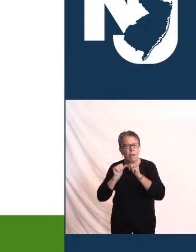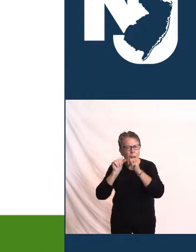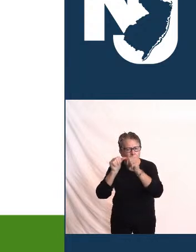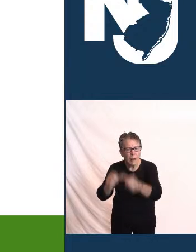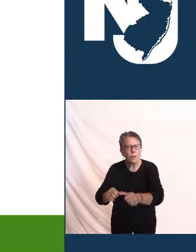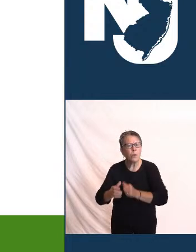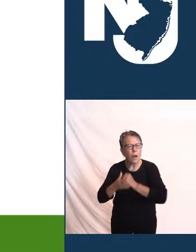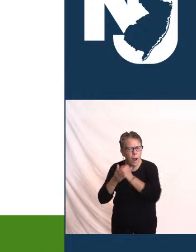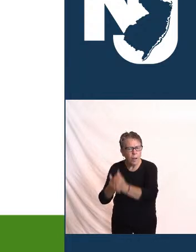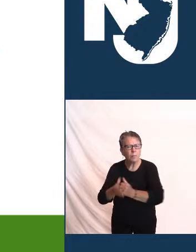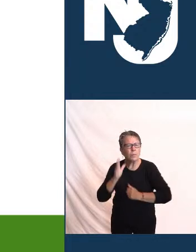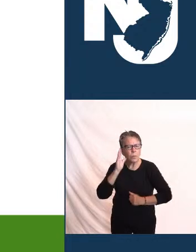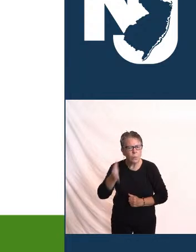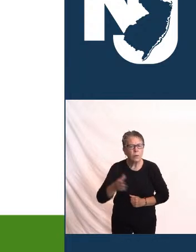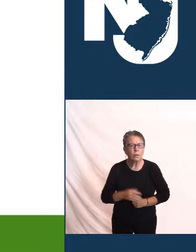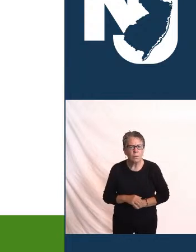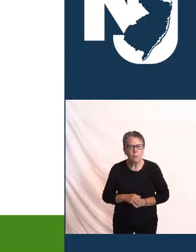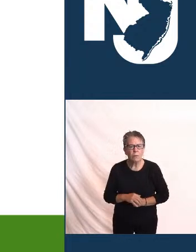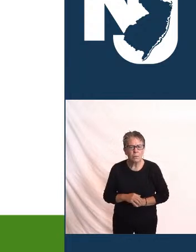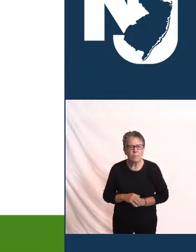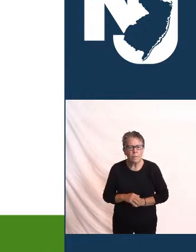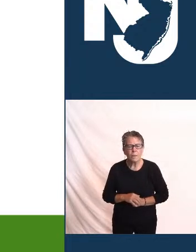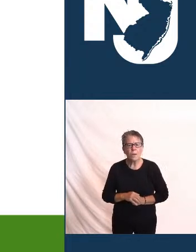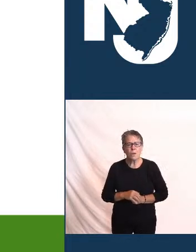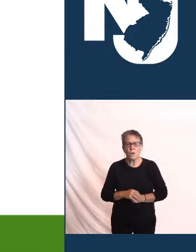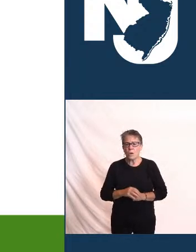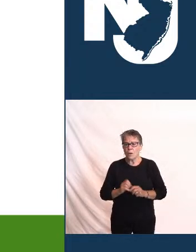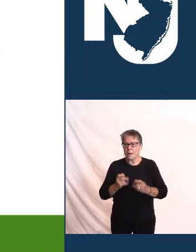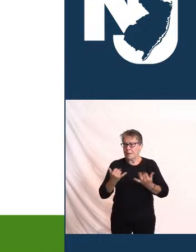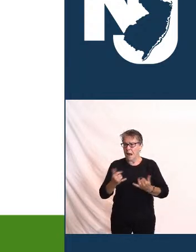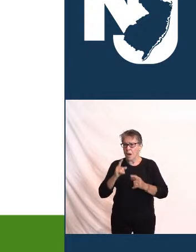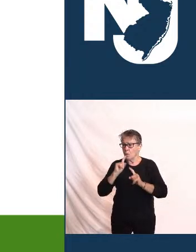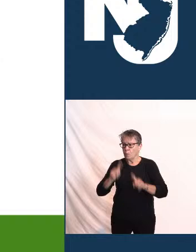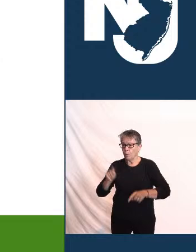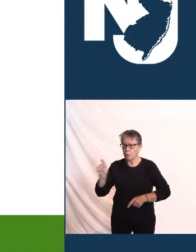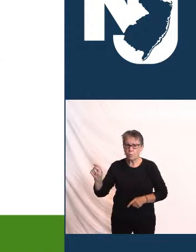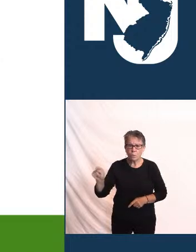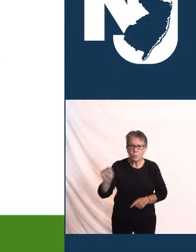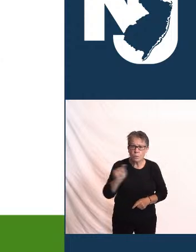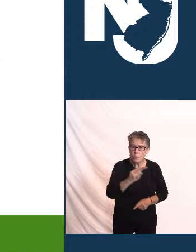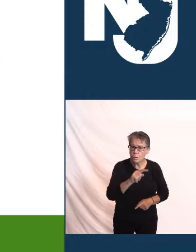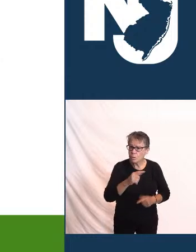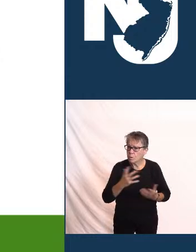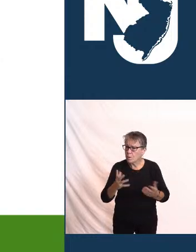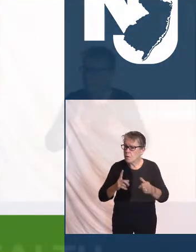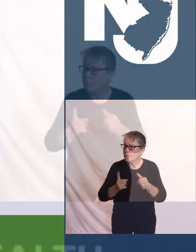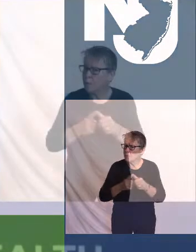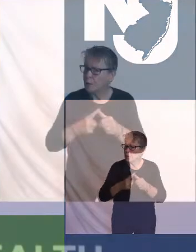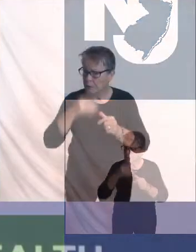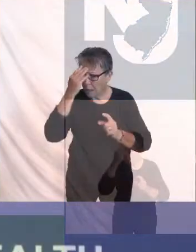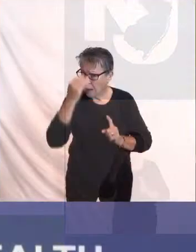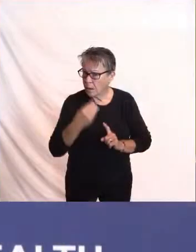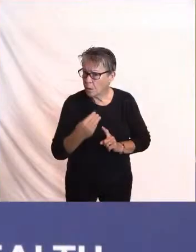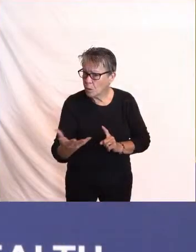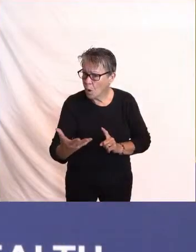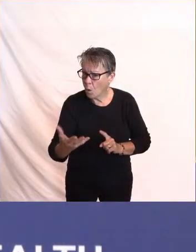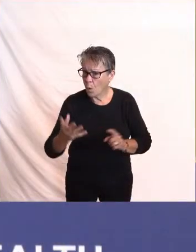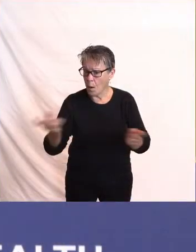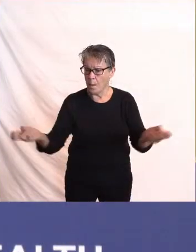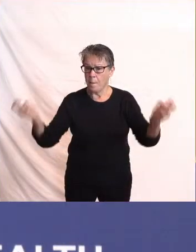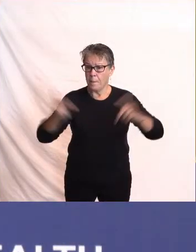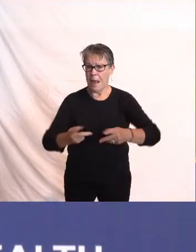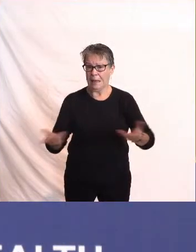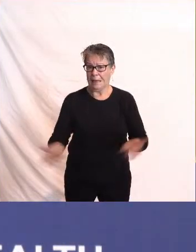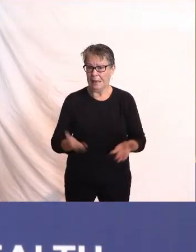you. And before we do, I think we're going to be in the same cadence this week. So we'll be back together with you Wednesday at